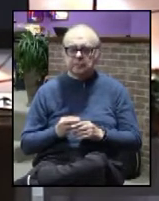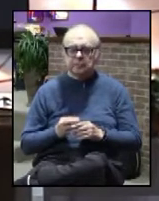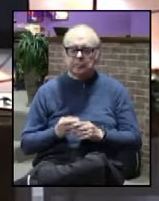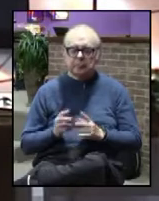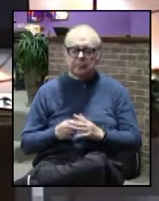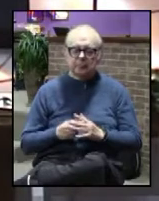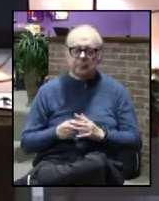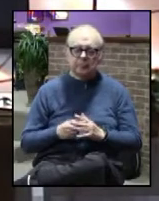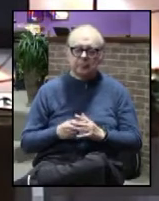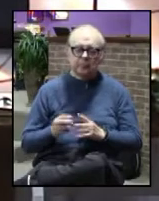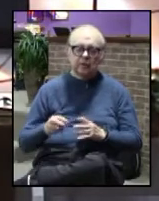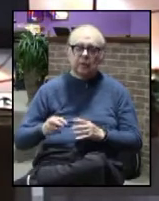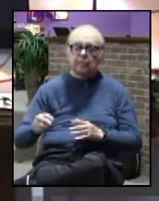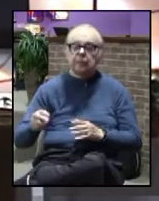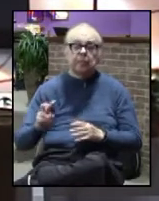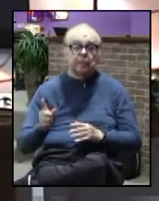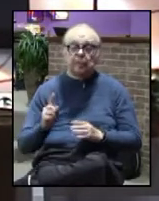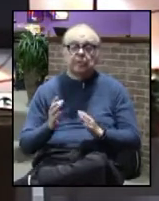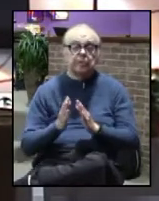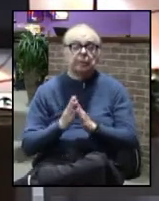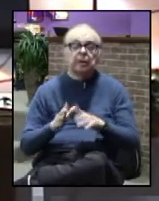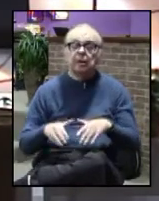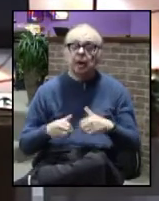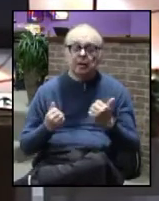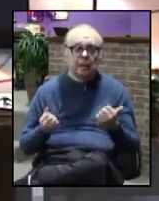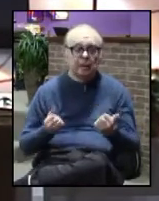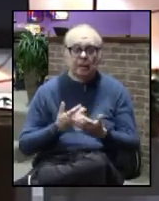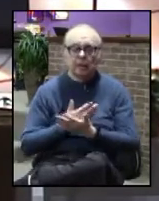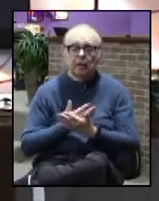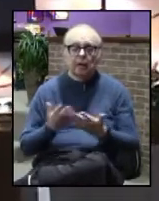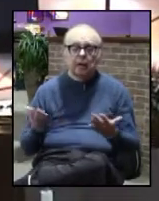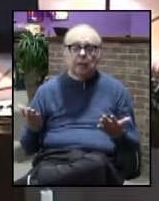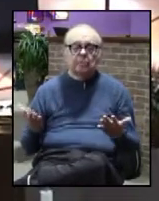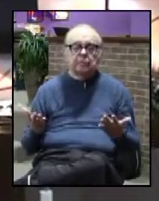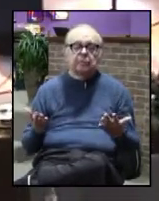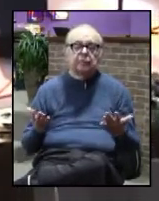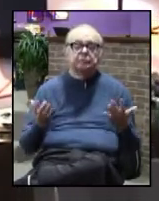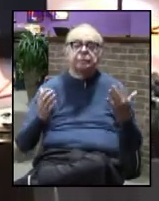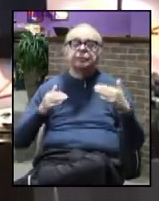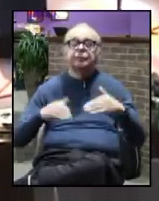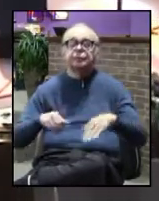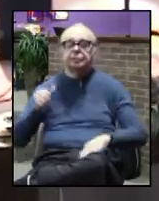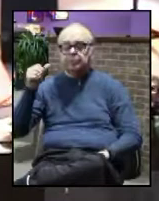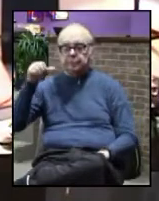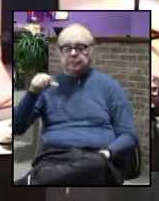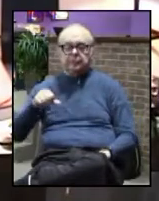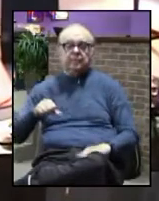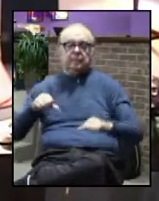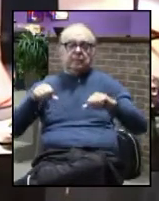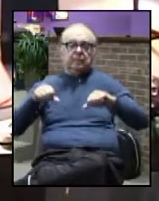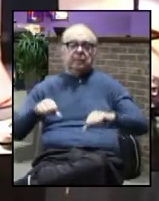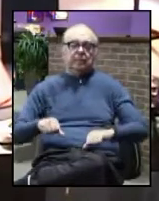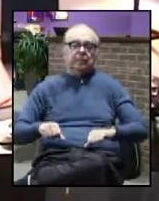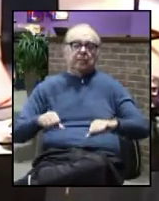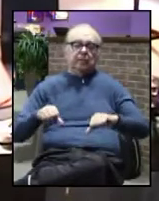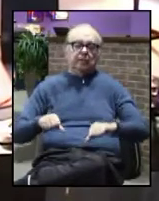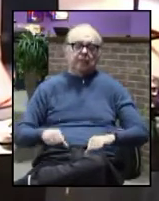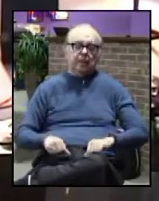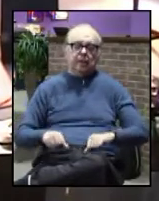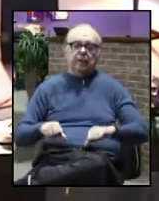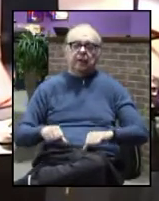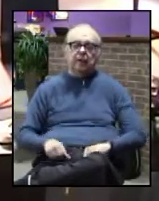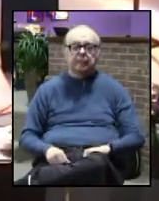You start drifting in your prayer life. Everything just starts going down and down and